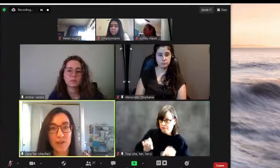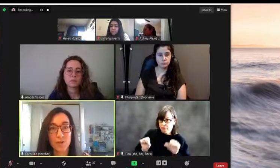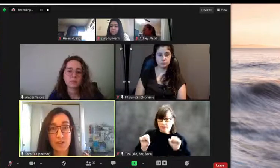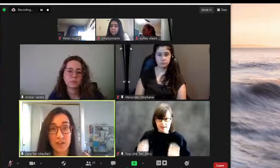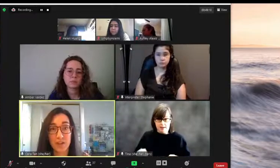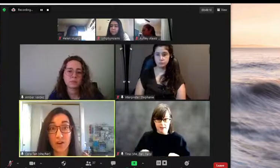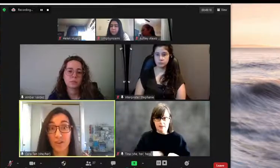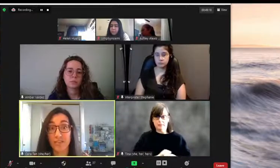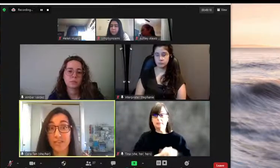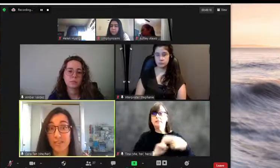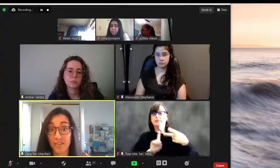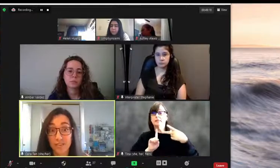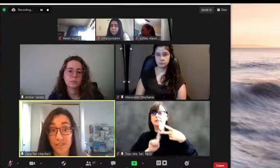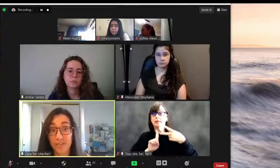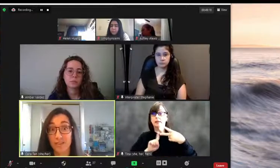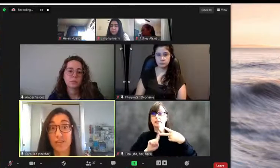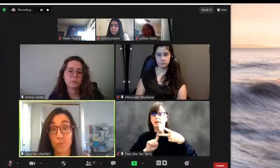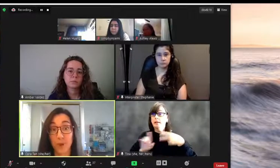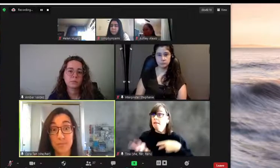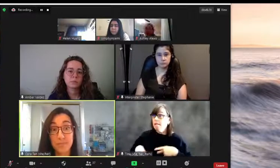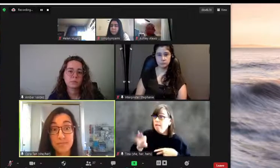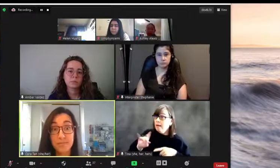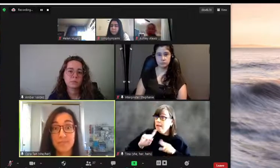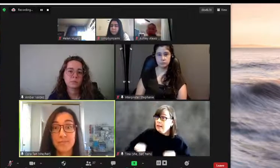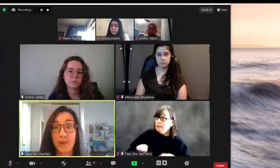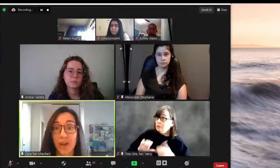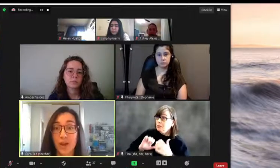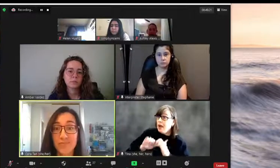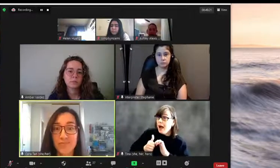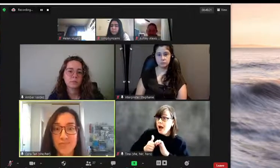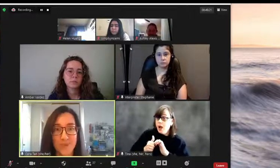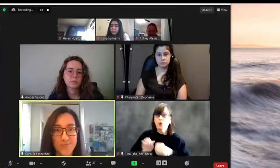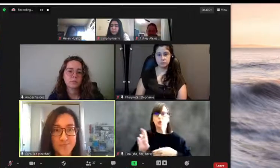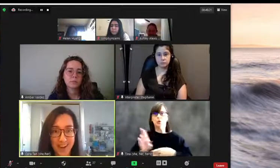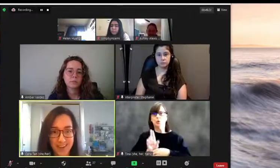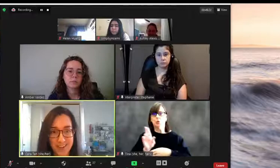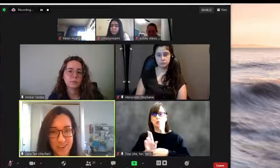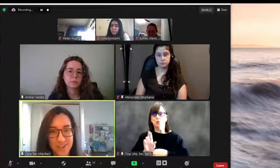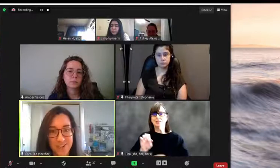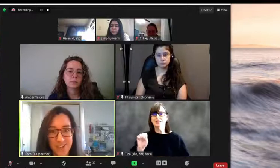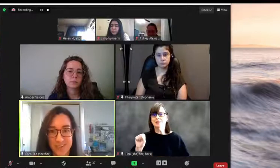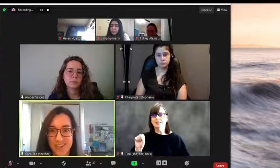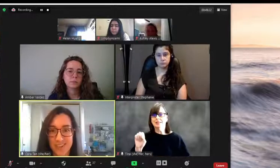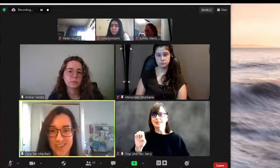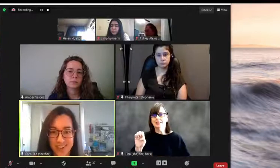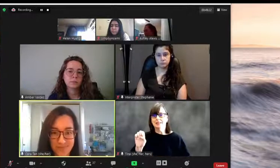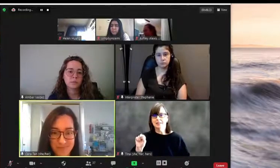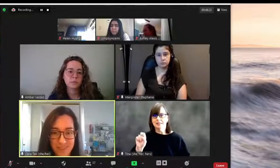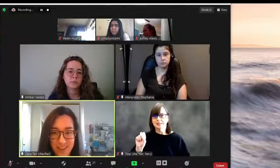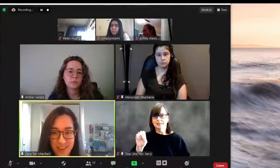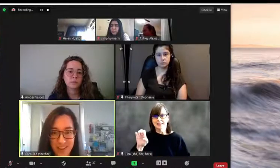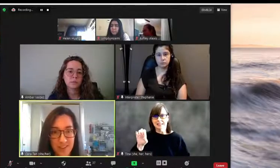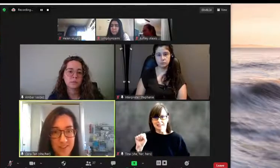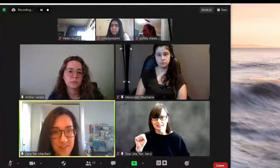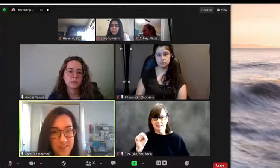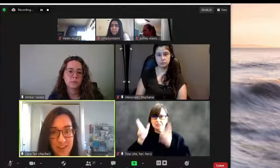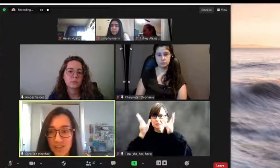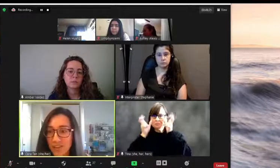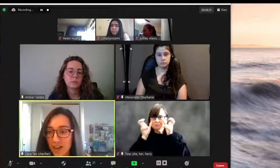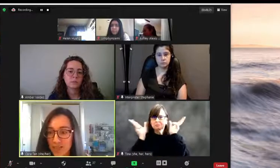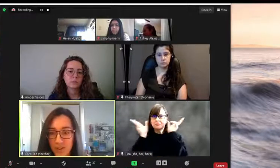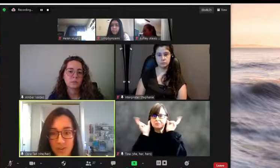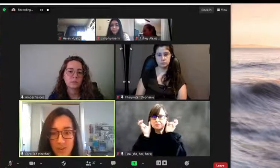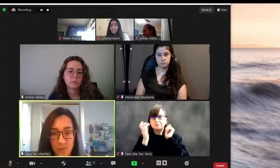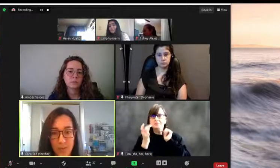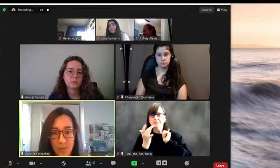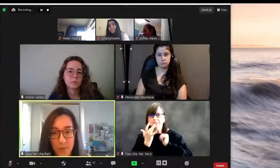by using our senses in some way. Okay, so I'm going to go ahead and share my screen. And let's take a look